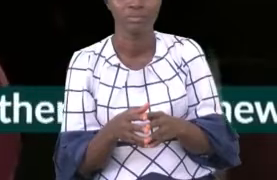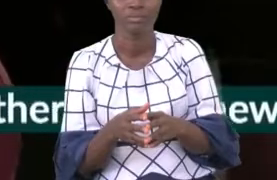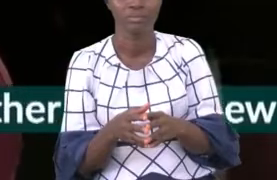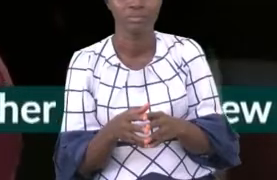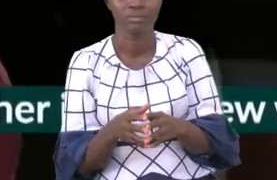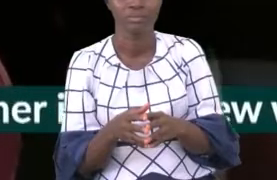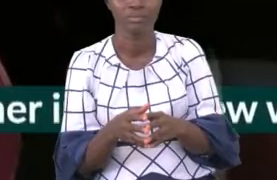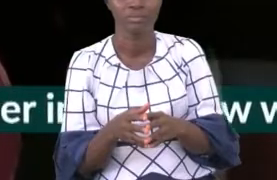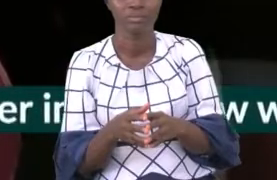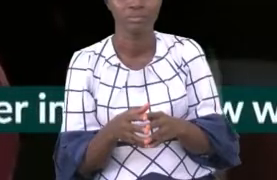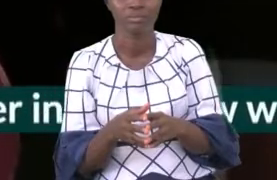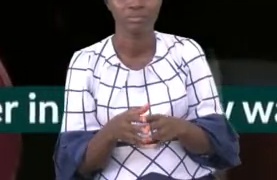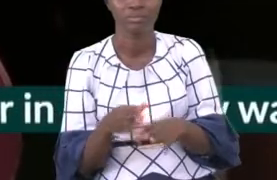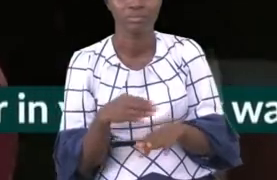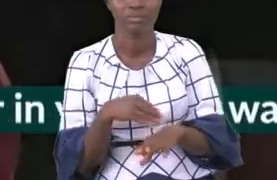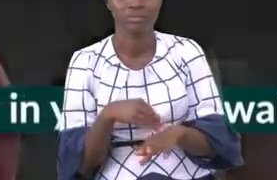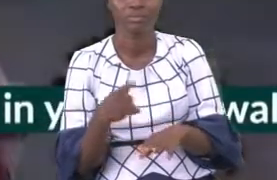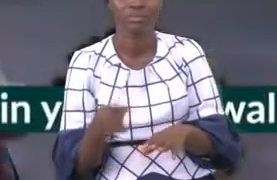if you are true, please, can I see?